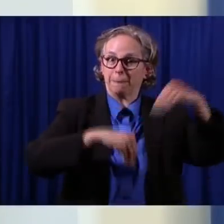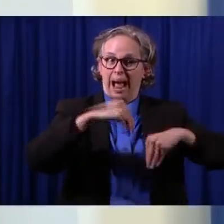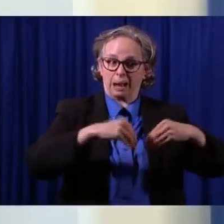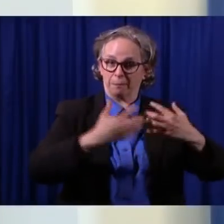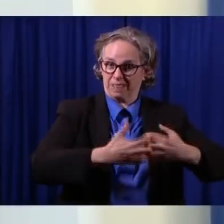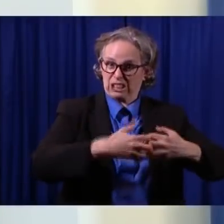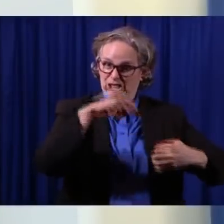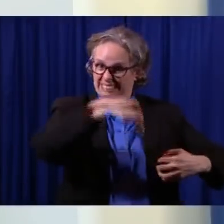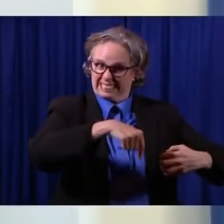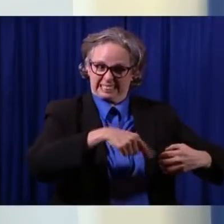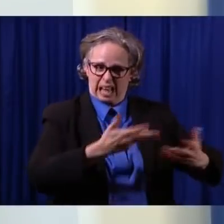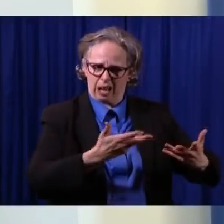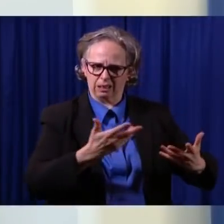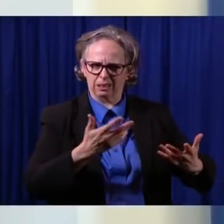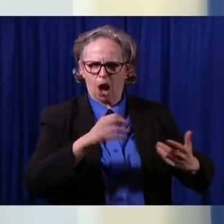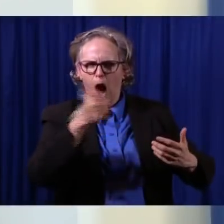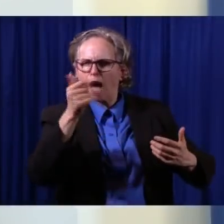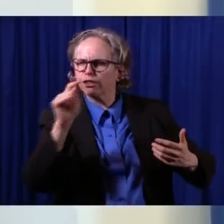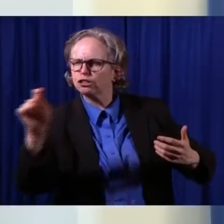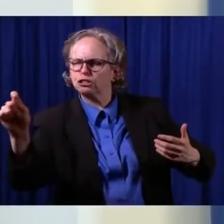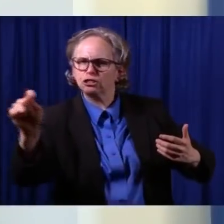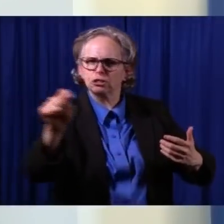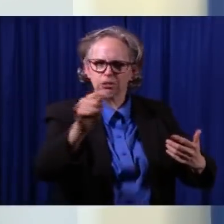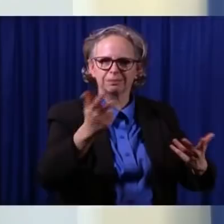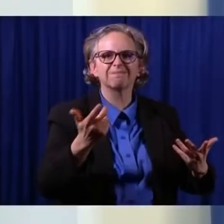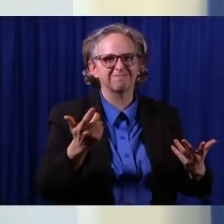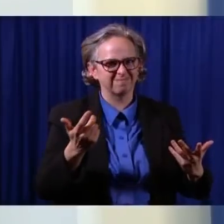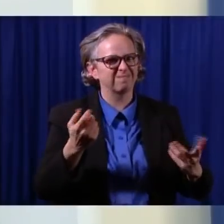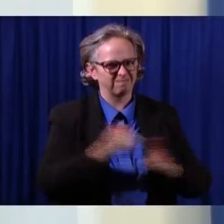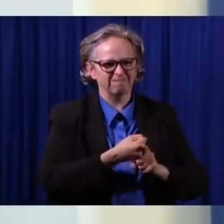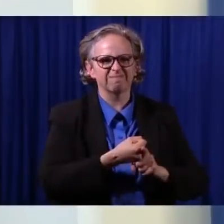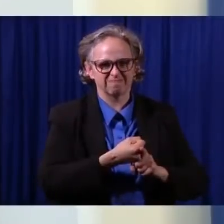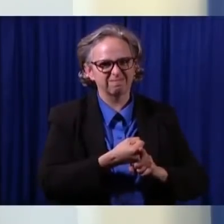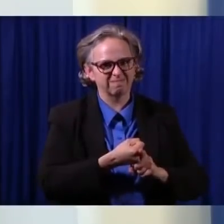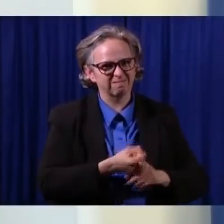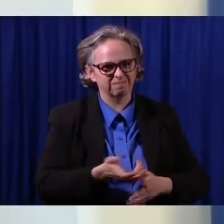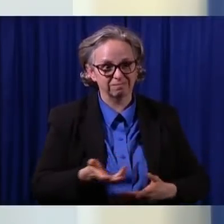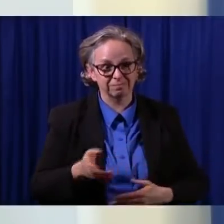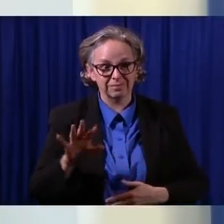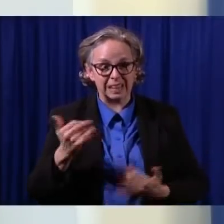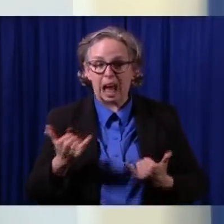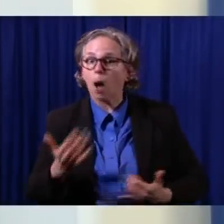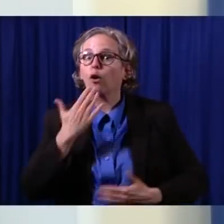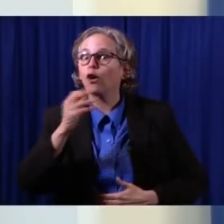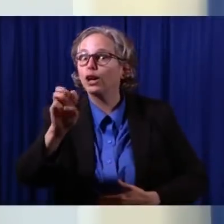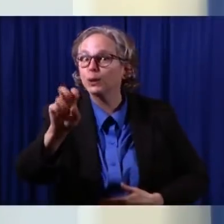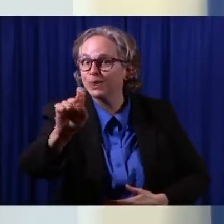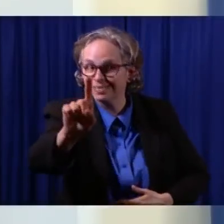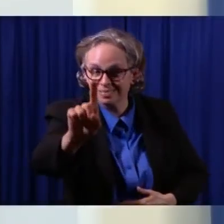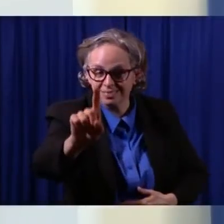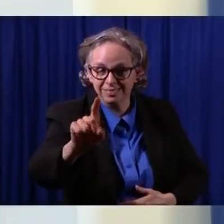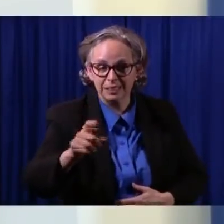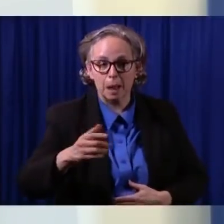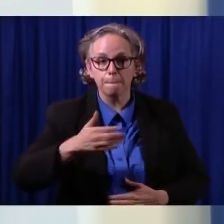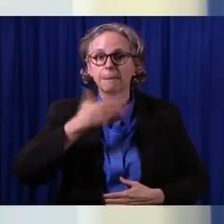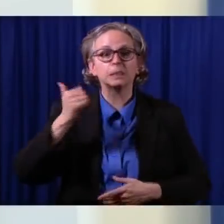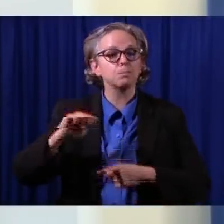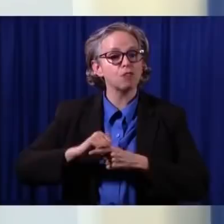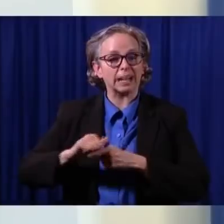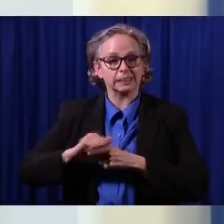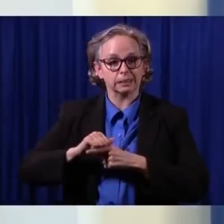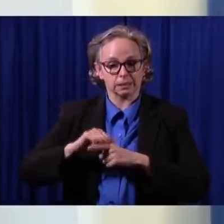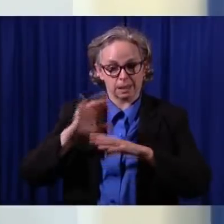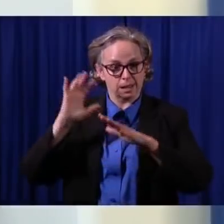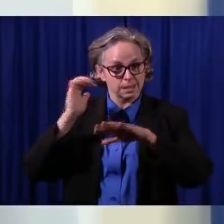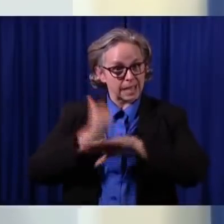workplaces. So it's really, again, the good news is we have best practices. Workplaces are doing everything they